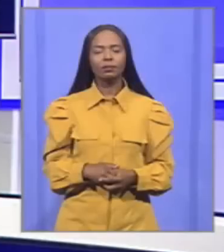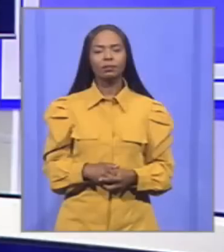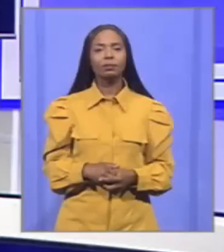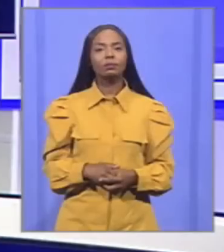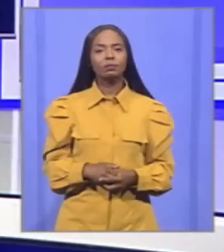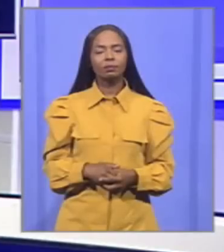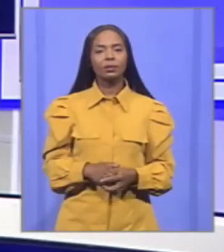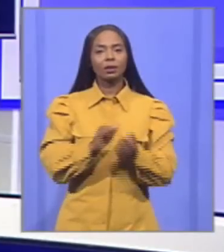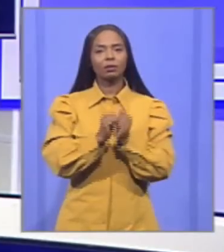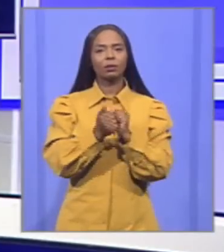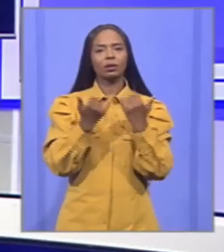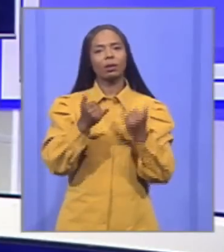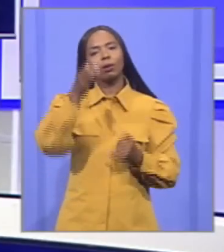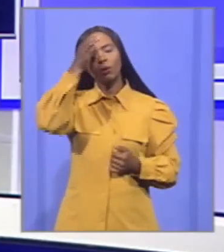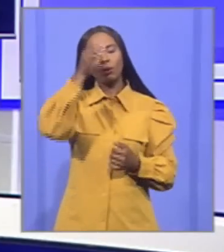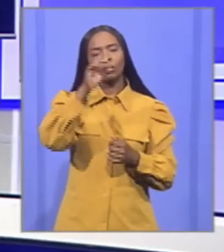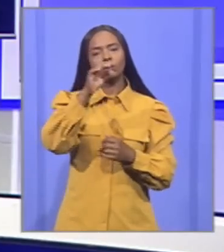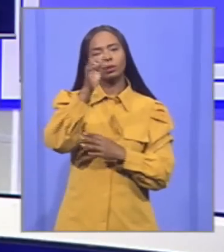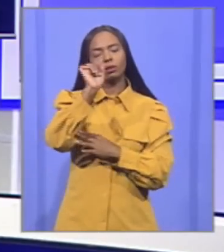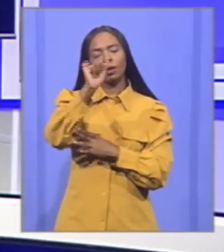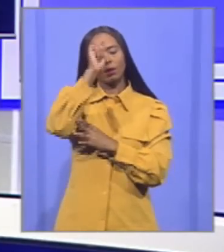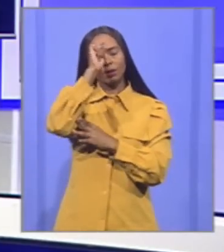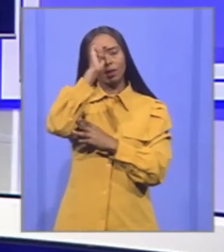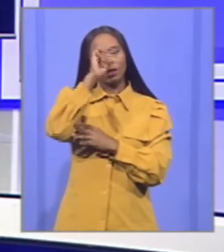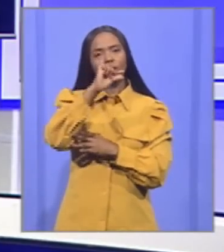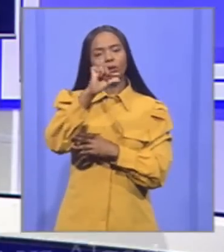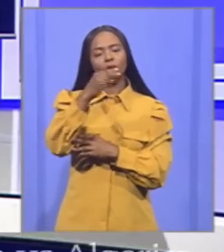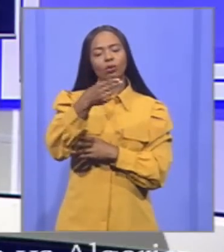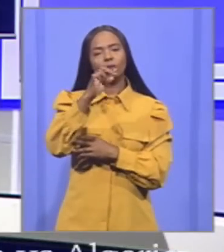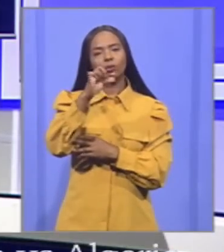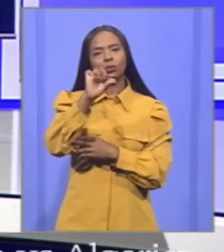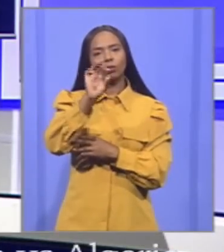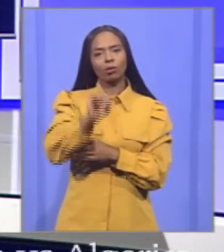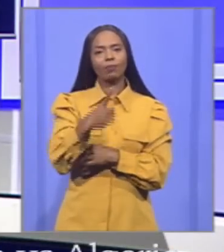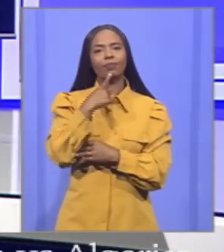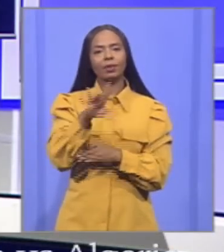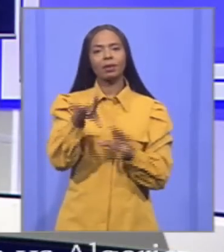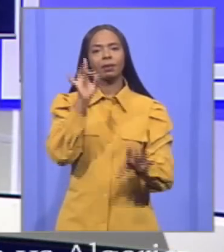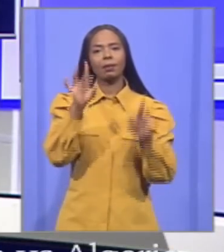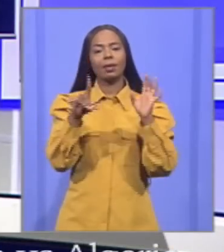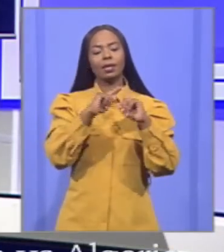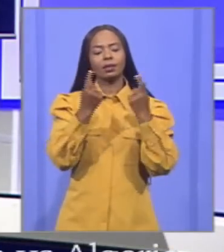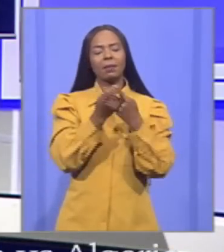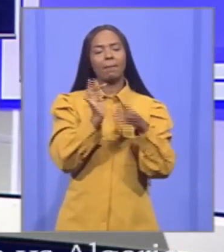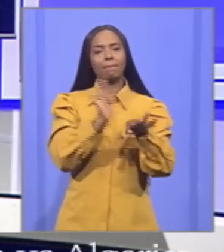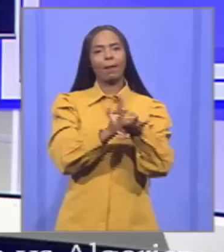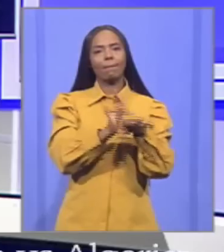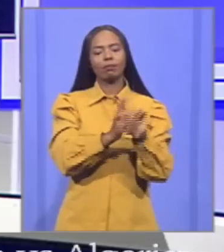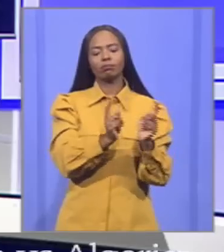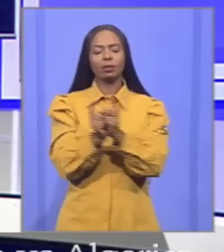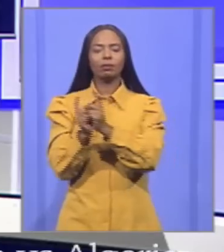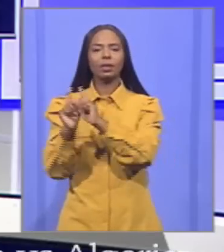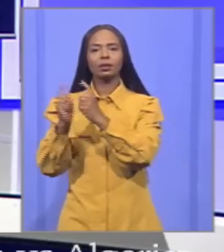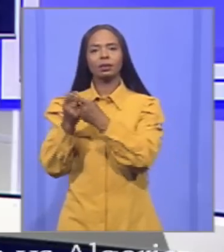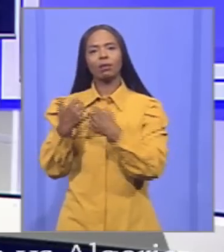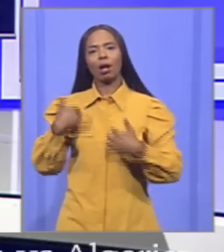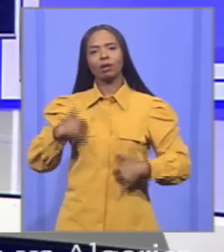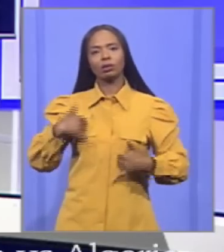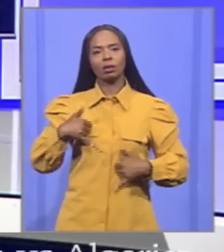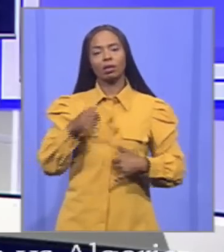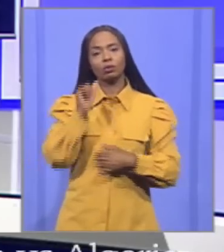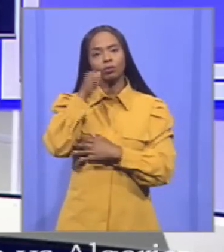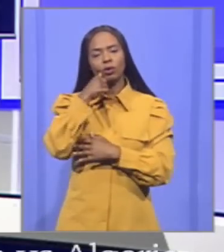Mo metshamekong mokatisi wa Bafana Hugo Bruce a rutlile go ntsha setlhopha se se popota go rakana le Algeria mo motshamekong wa FIFA ka